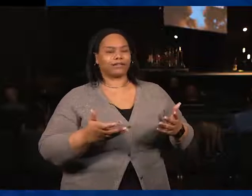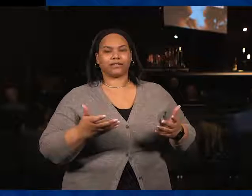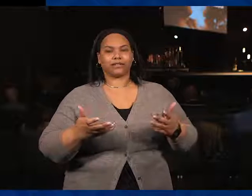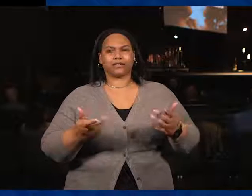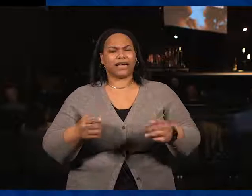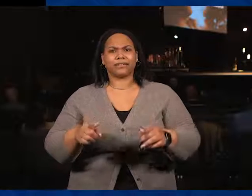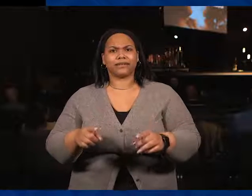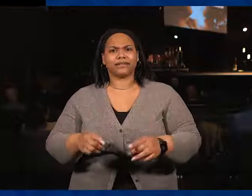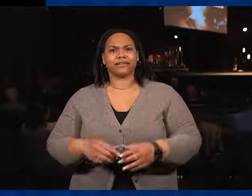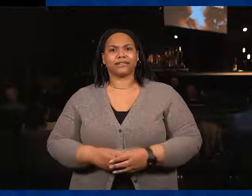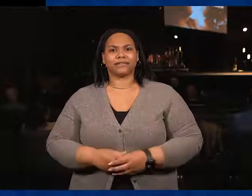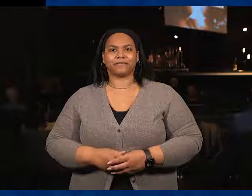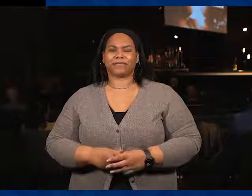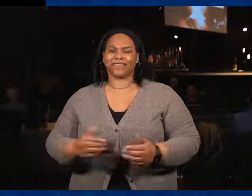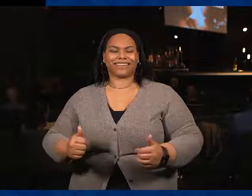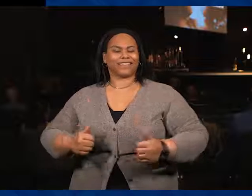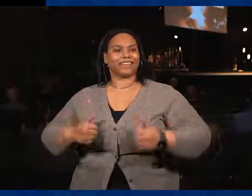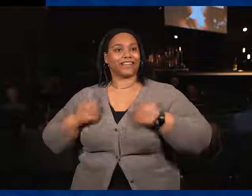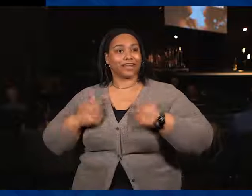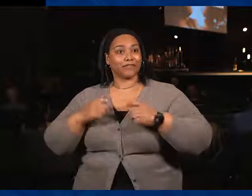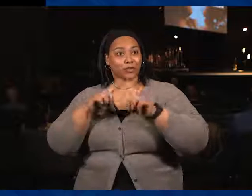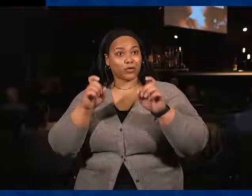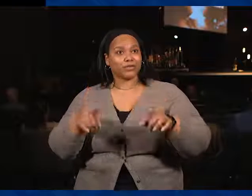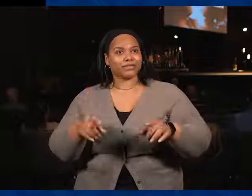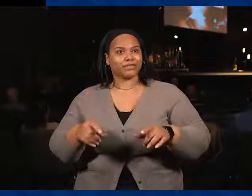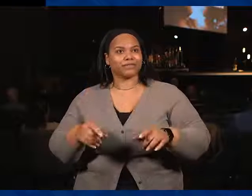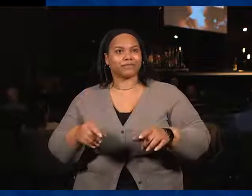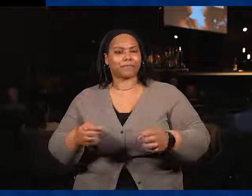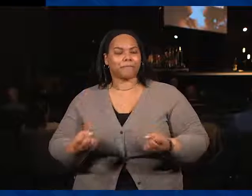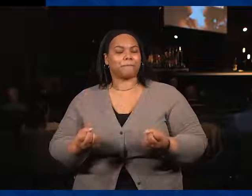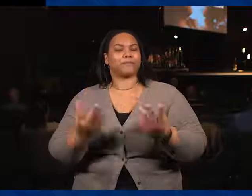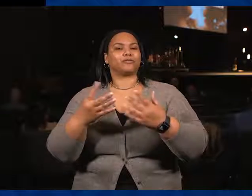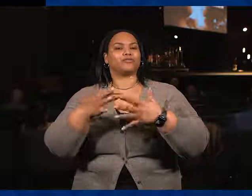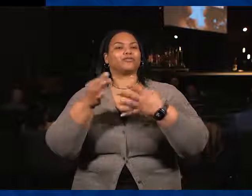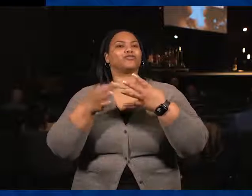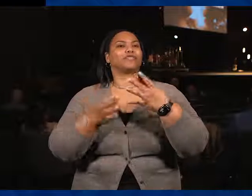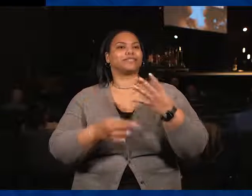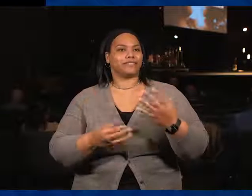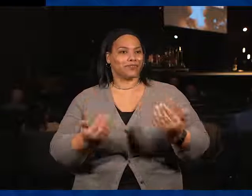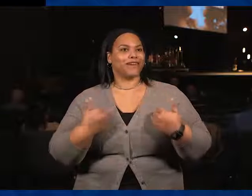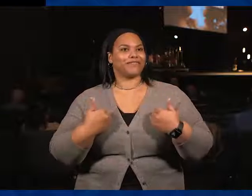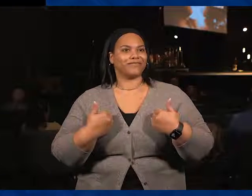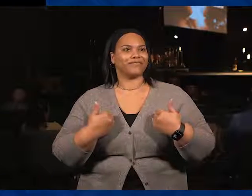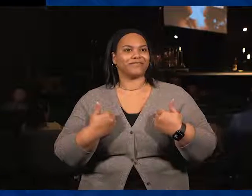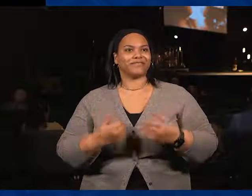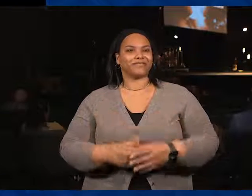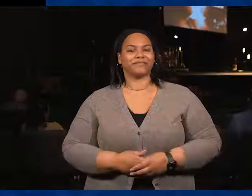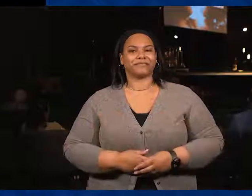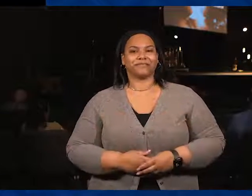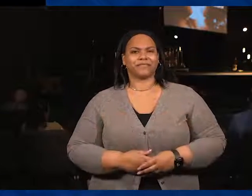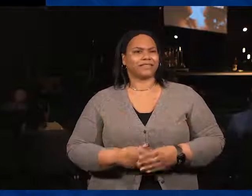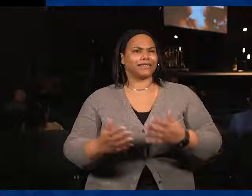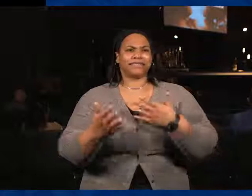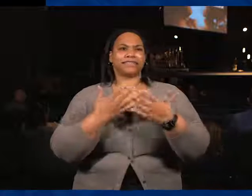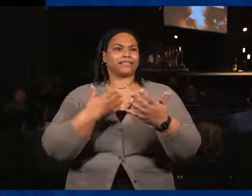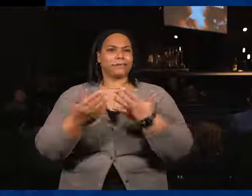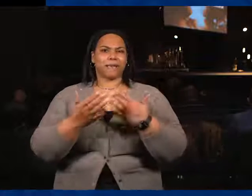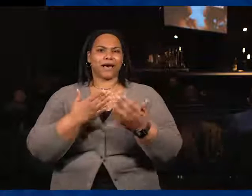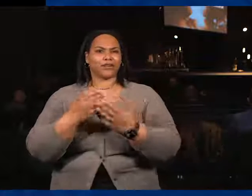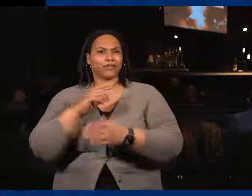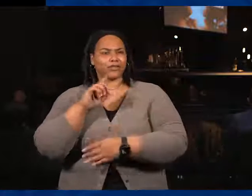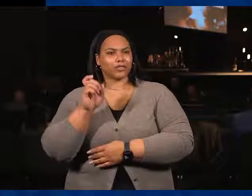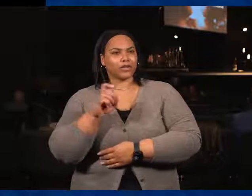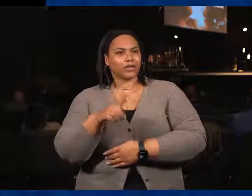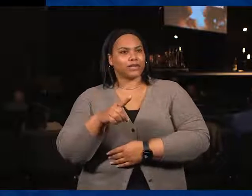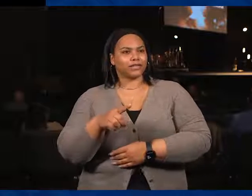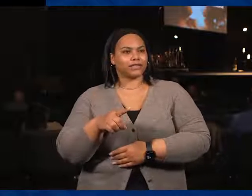life's pop quizzes is that they're always multiple choice. That no matter what it is, the question is, what